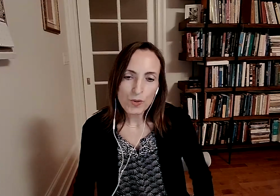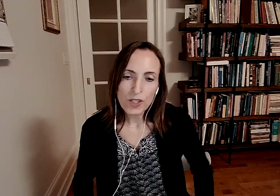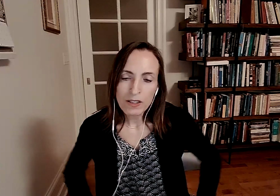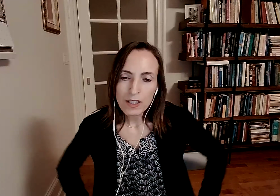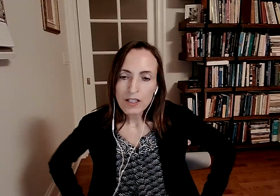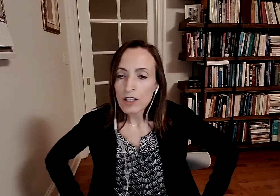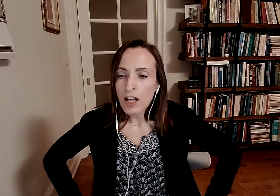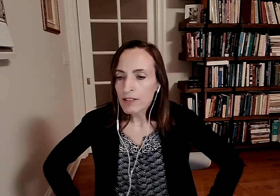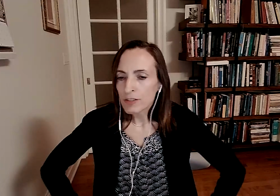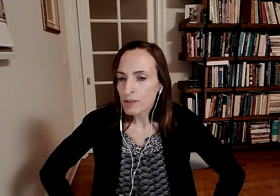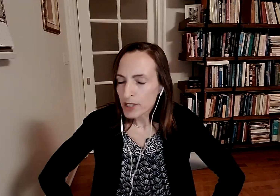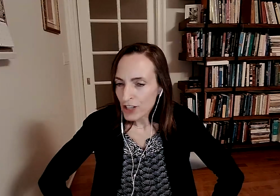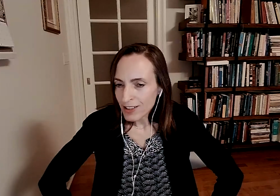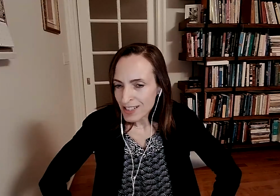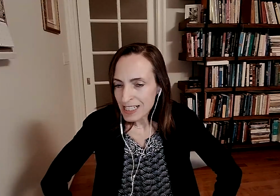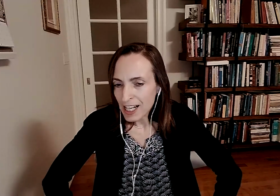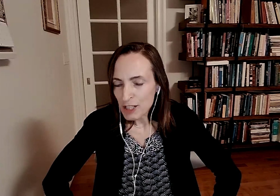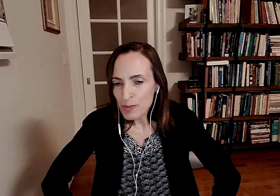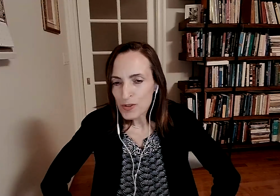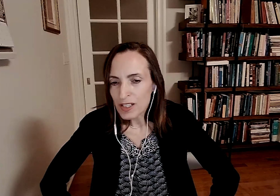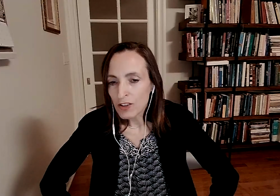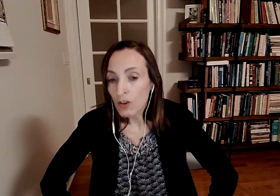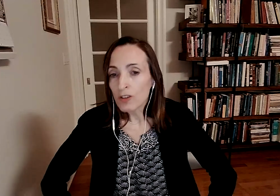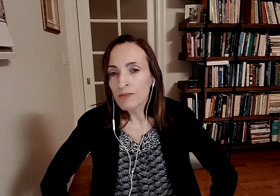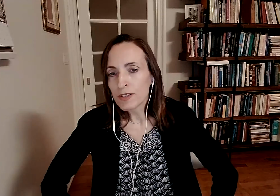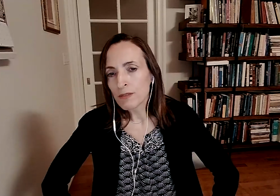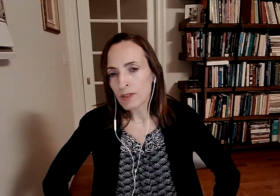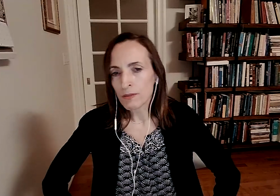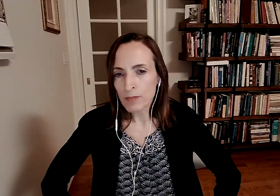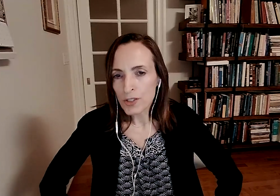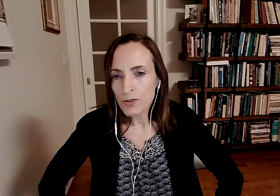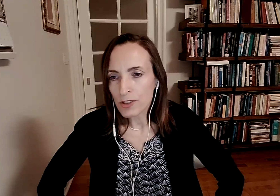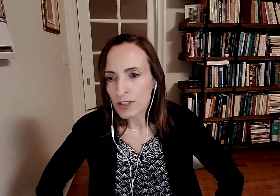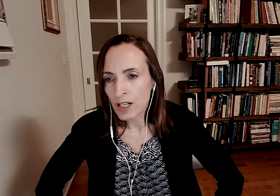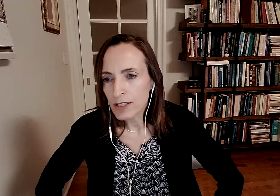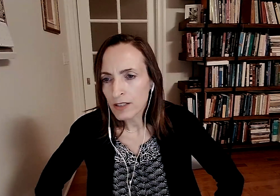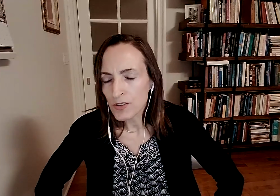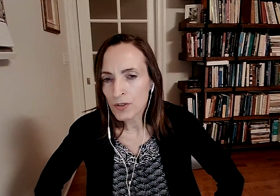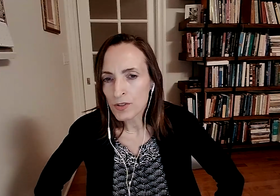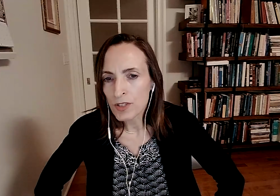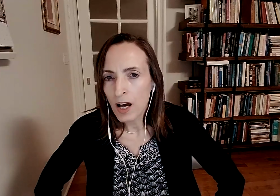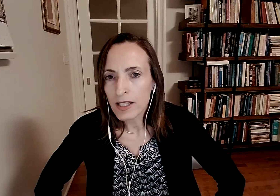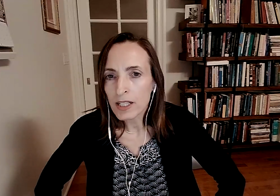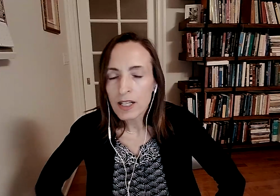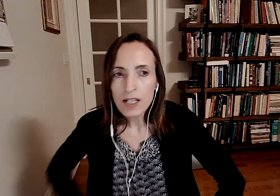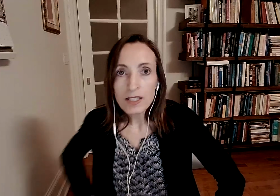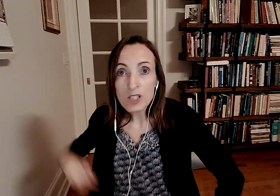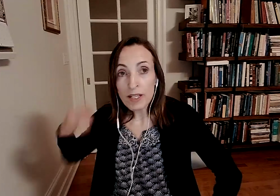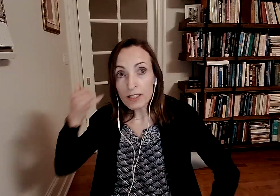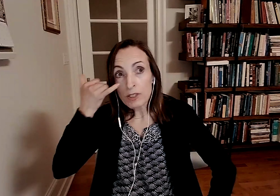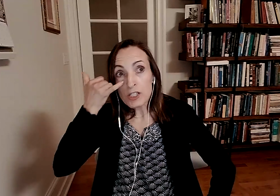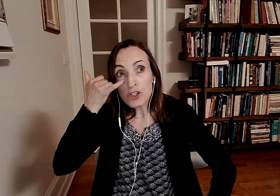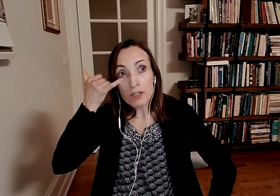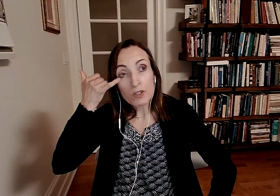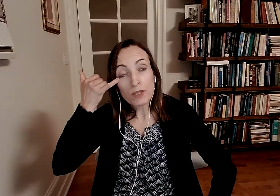is using a lot of different pitch accent types in all of the different information structure contexts. So there's not the